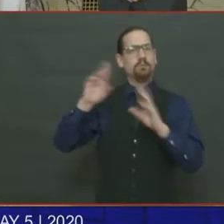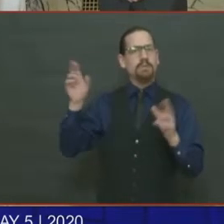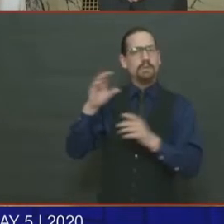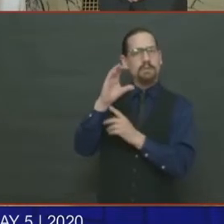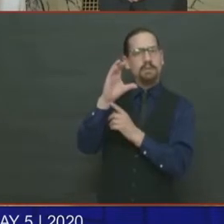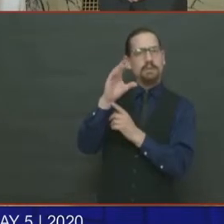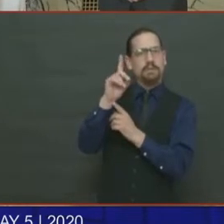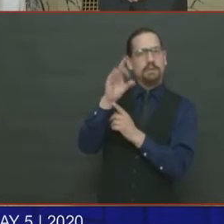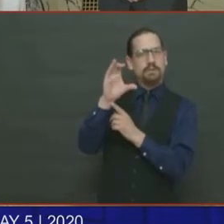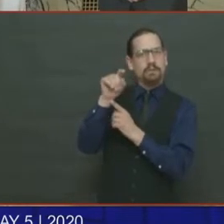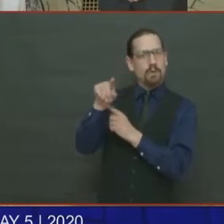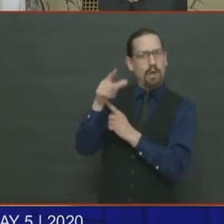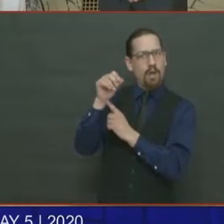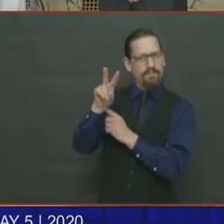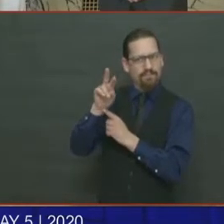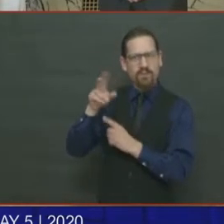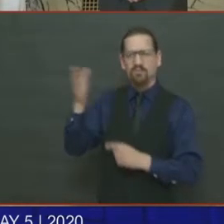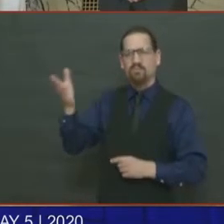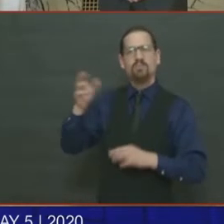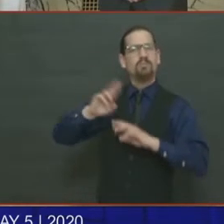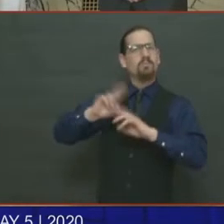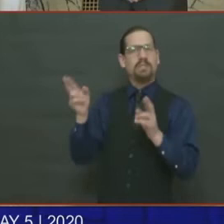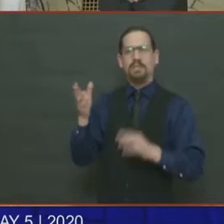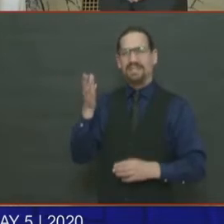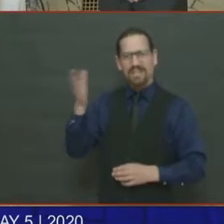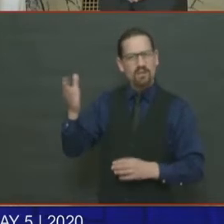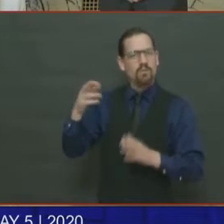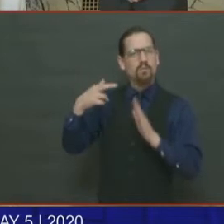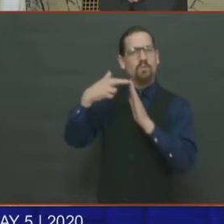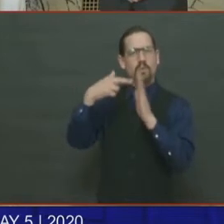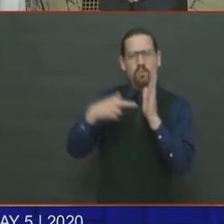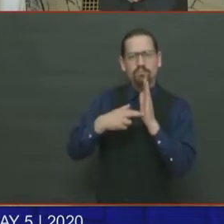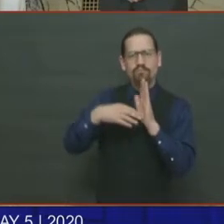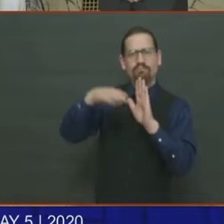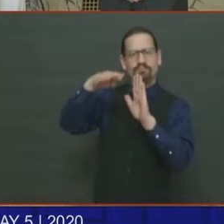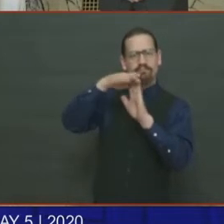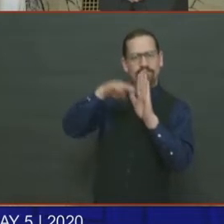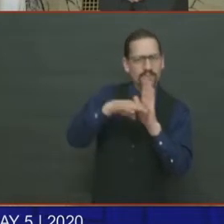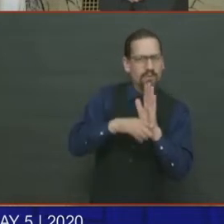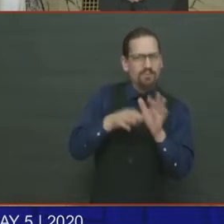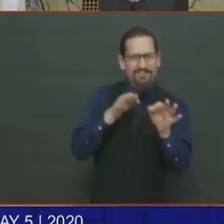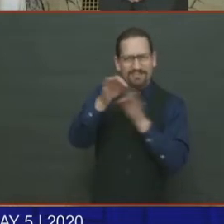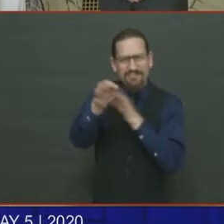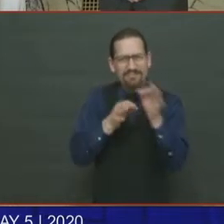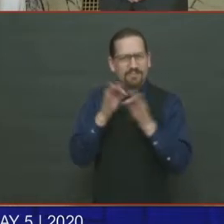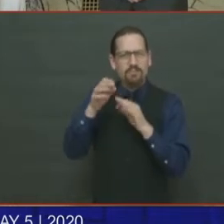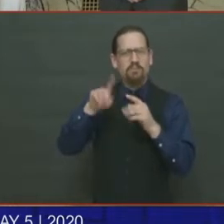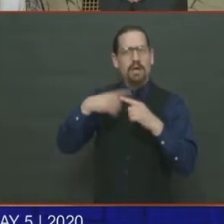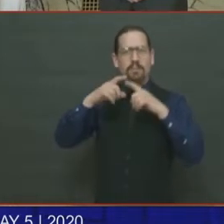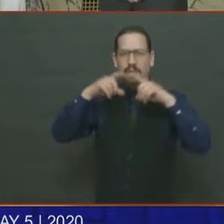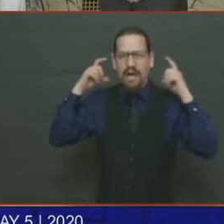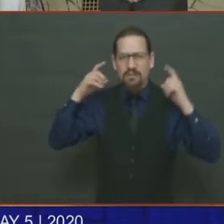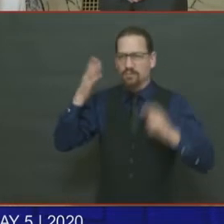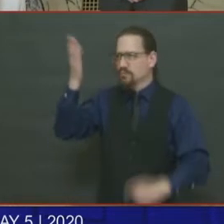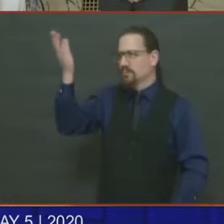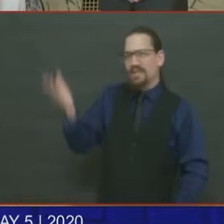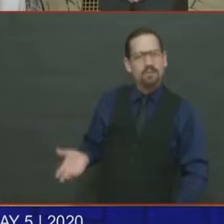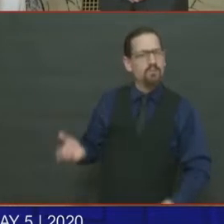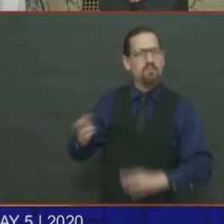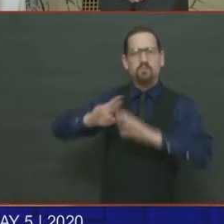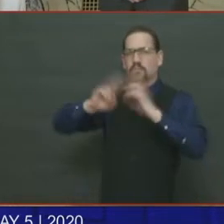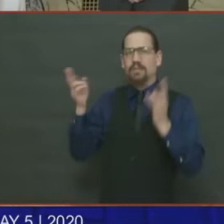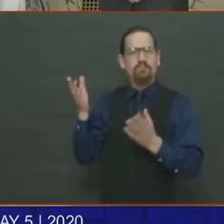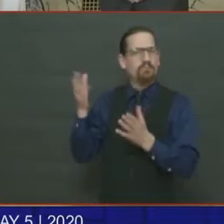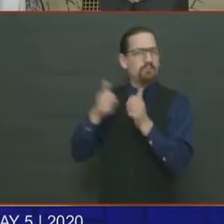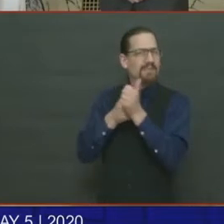support each other in following the rules. That's what we're always saying, figure out ways to follow the rules and work